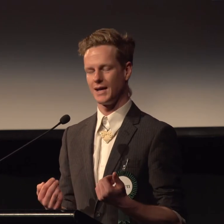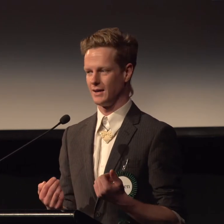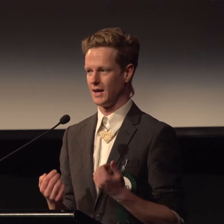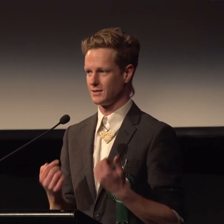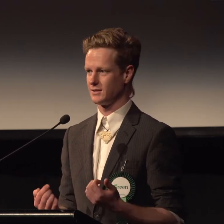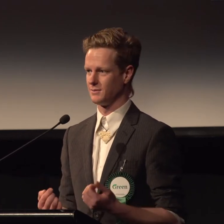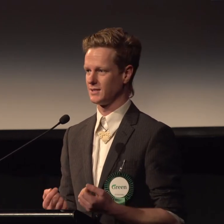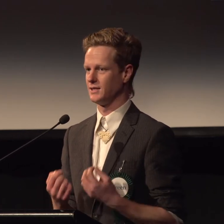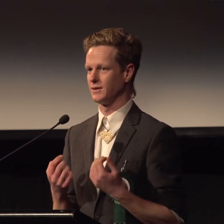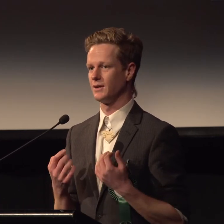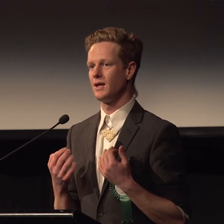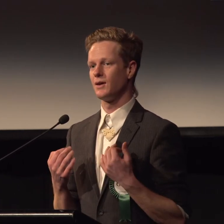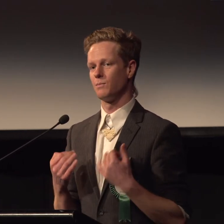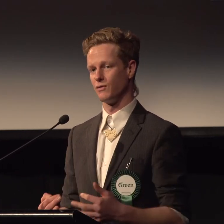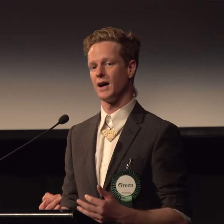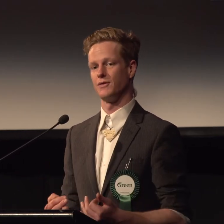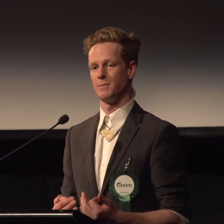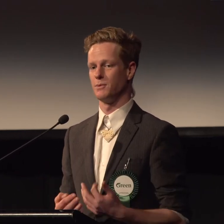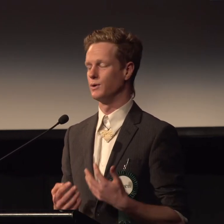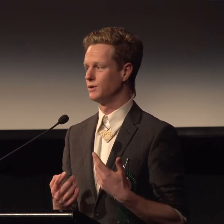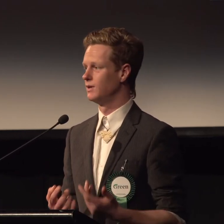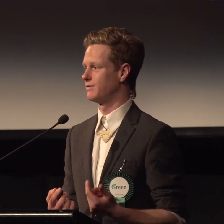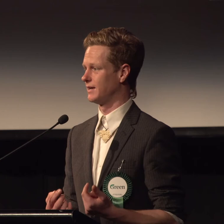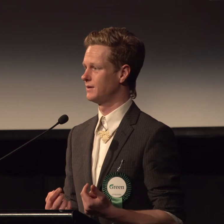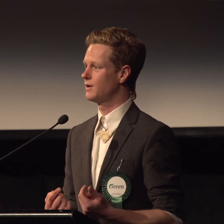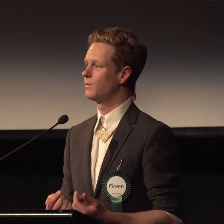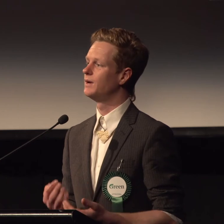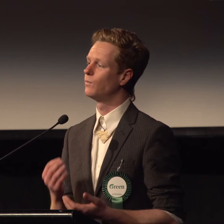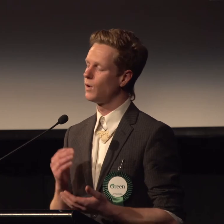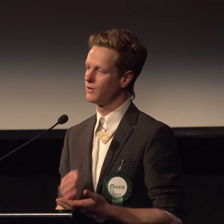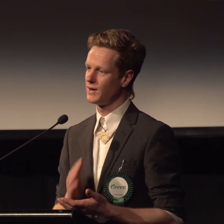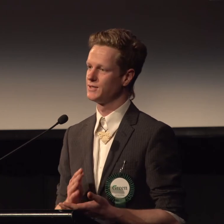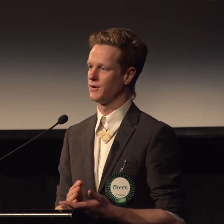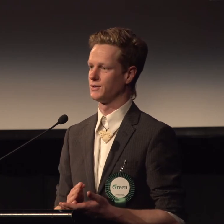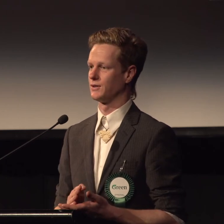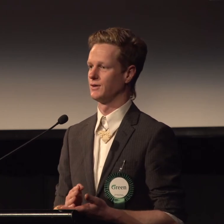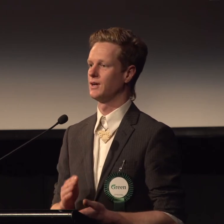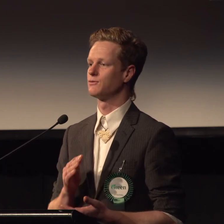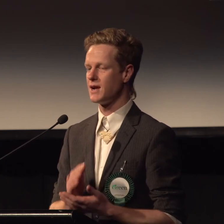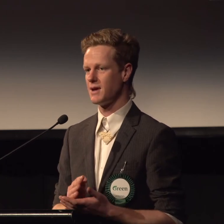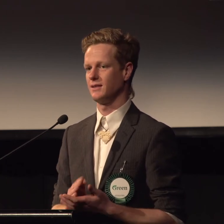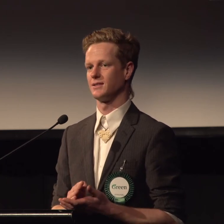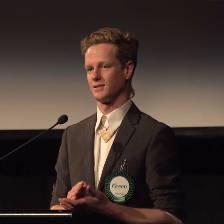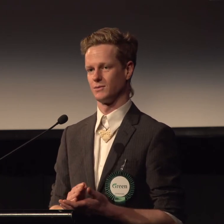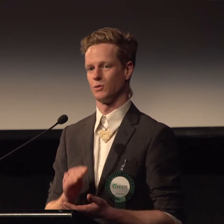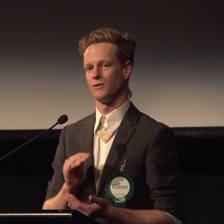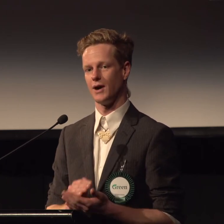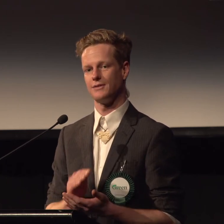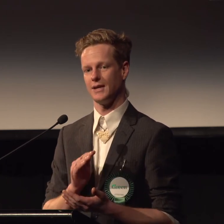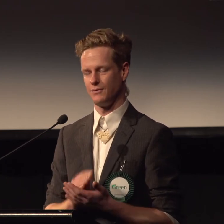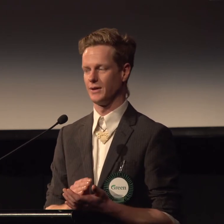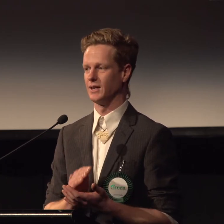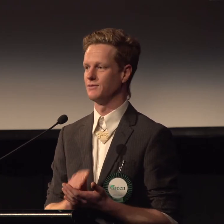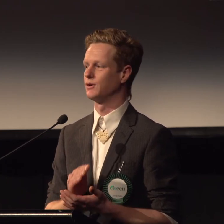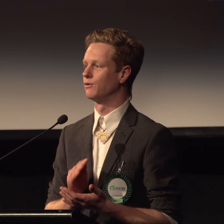moment, our system doesn't even provide for the people who do live here. What the Greens are focused on is remaking the system so it provides